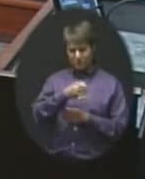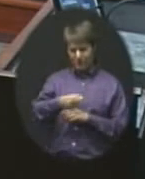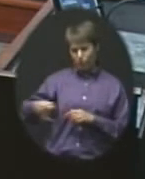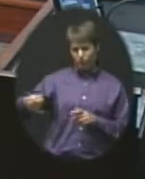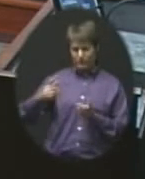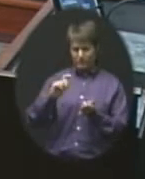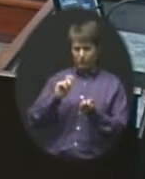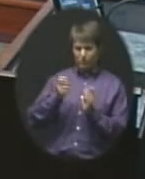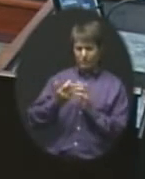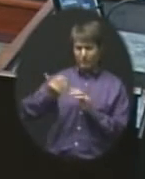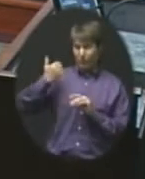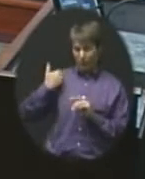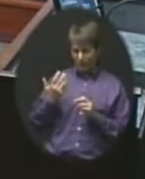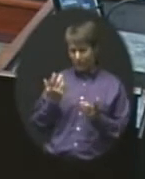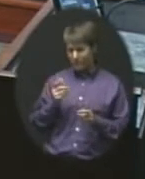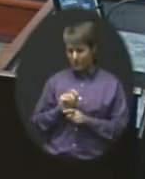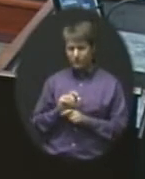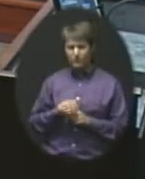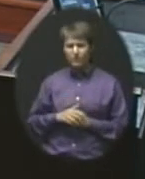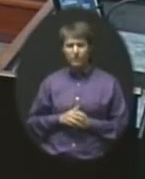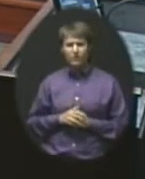past.